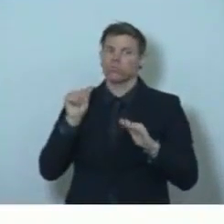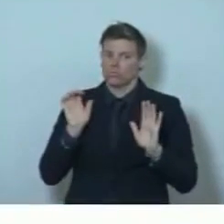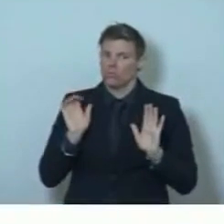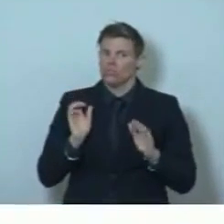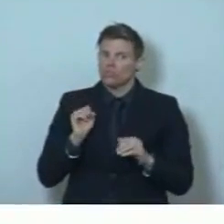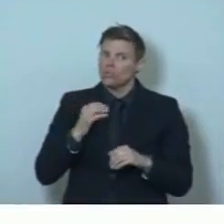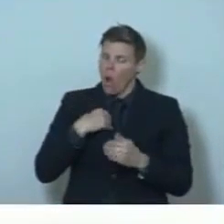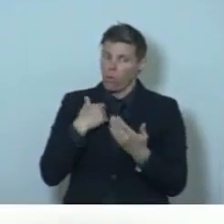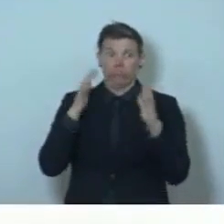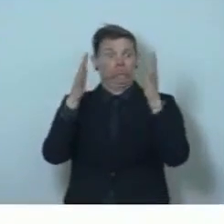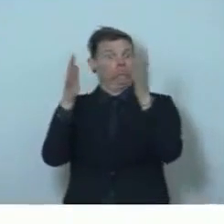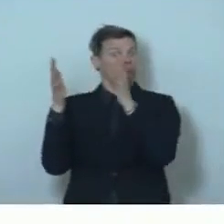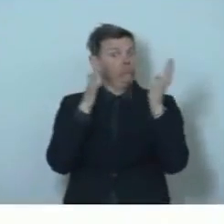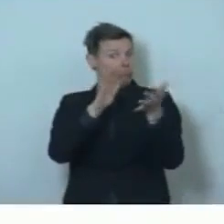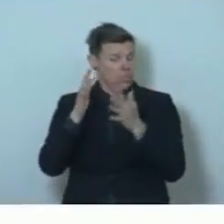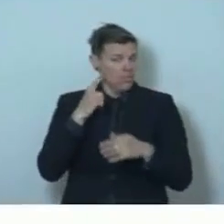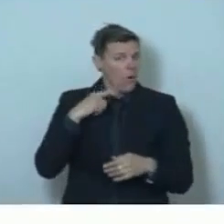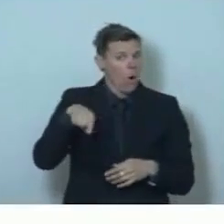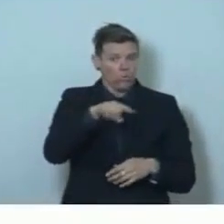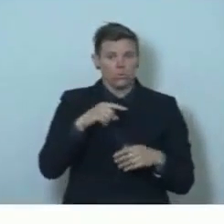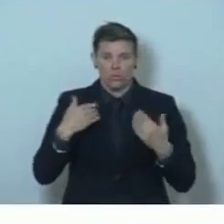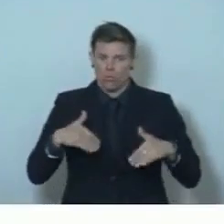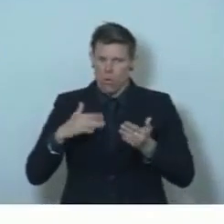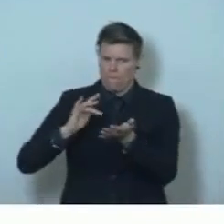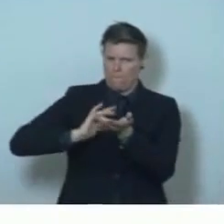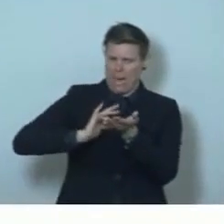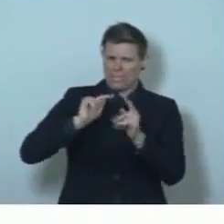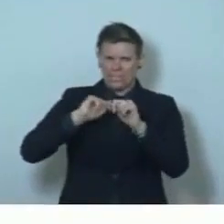ways to actually double that number, and so